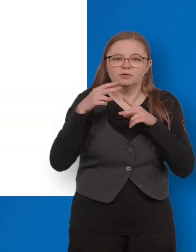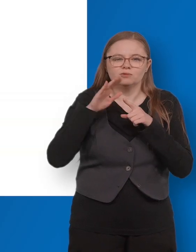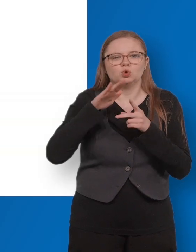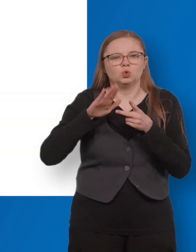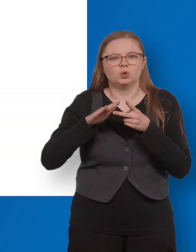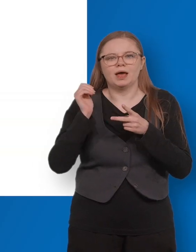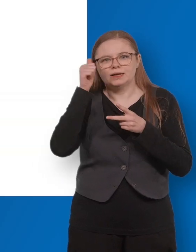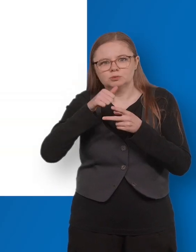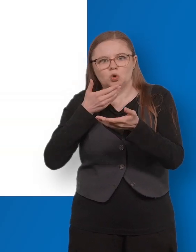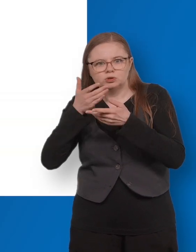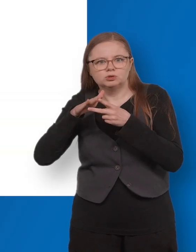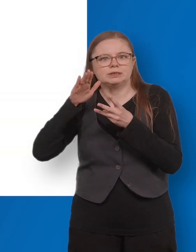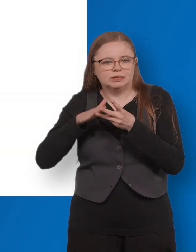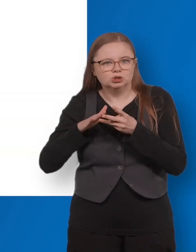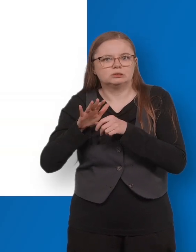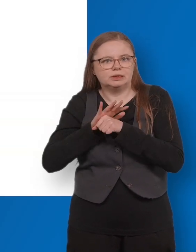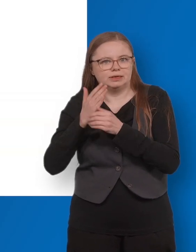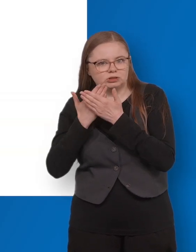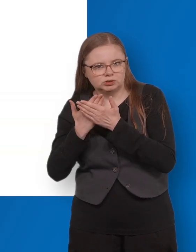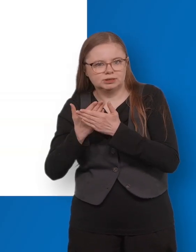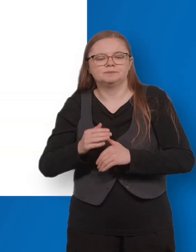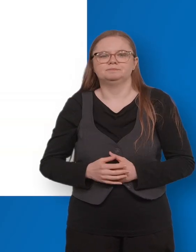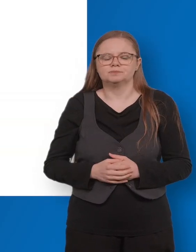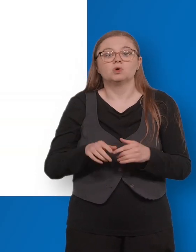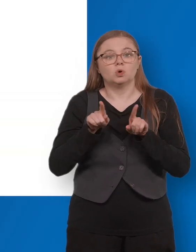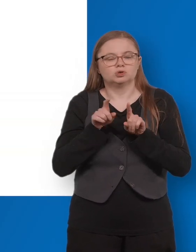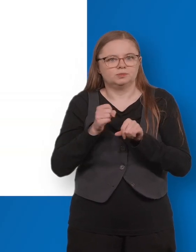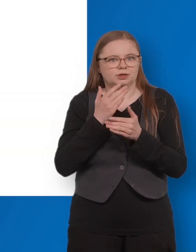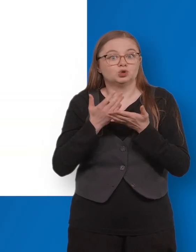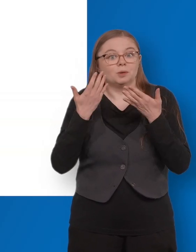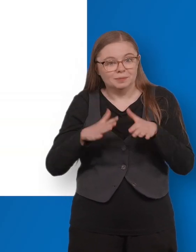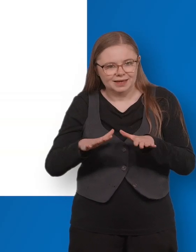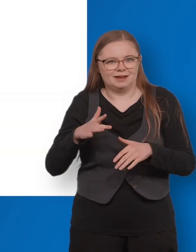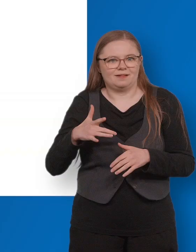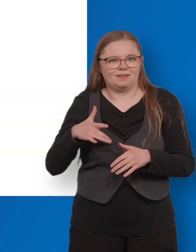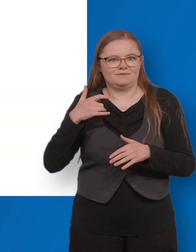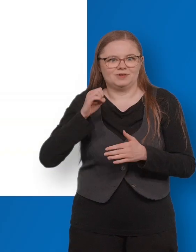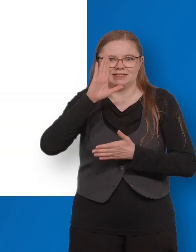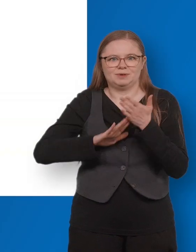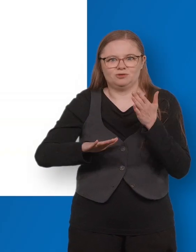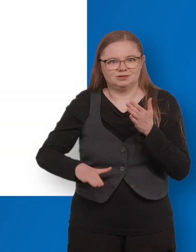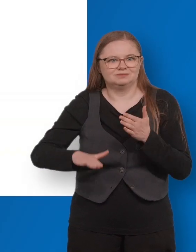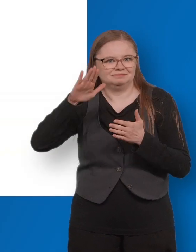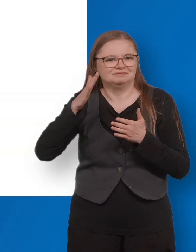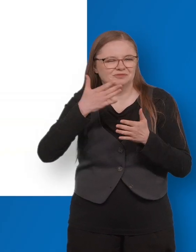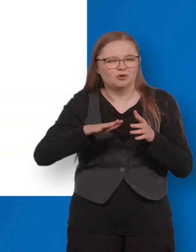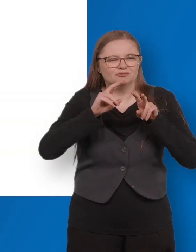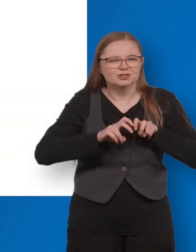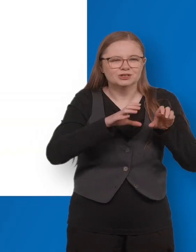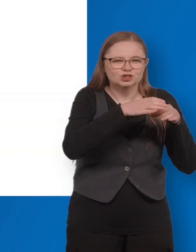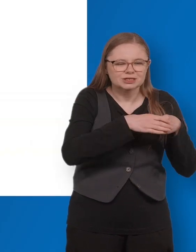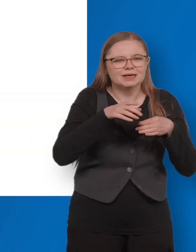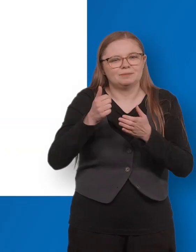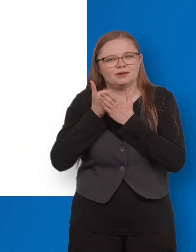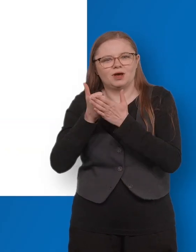made sure that we built in lived experience from our research team, our advisory board, but also from the Acas